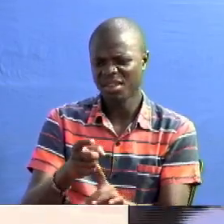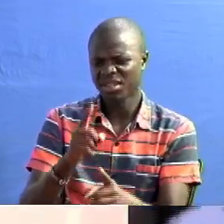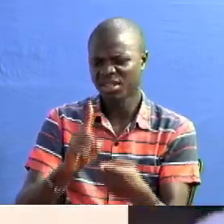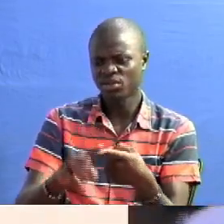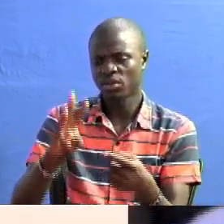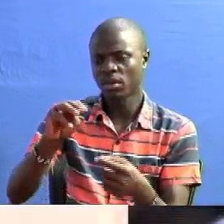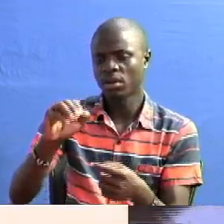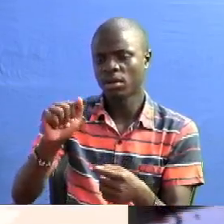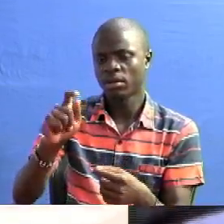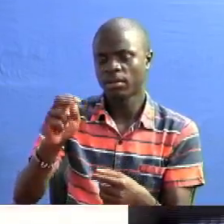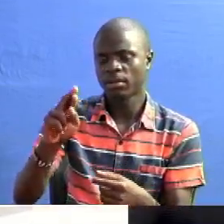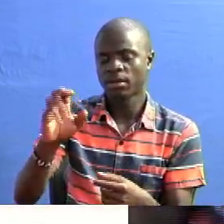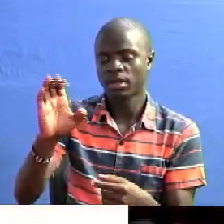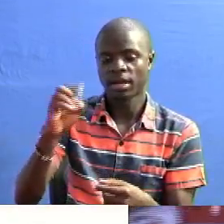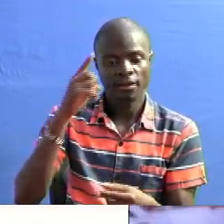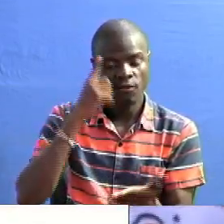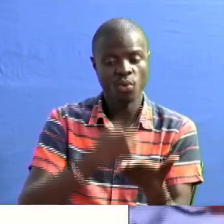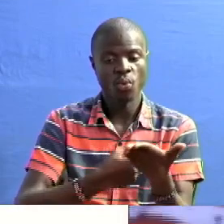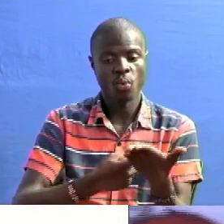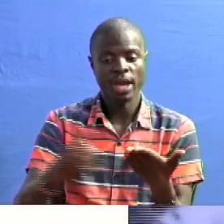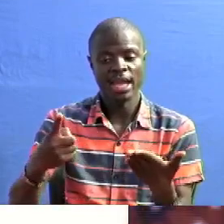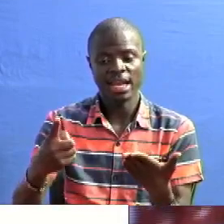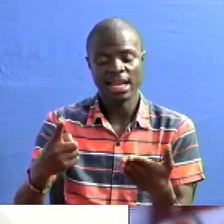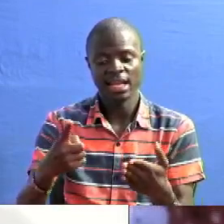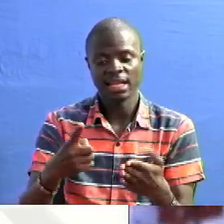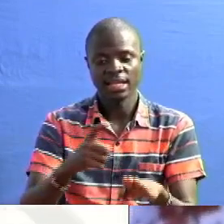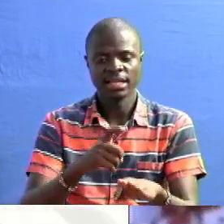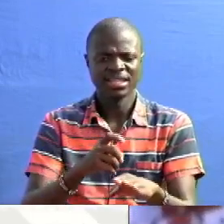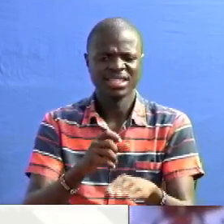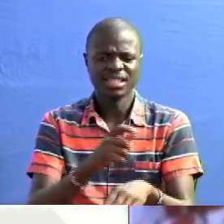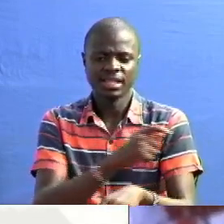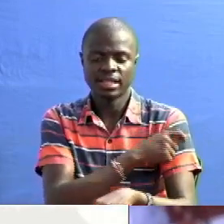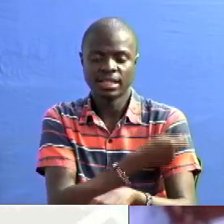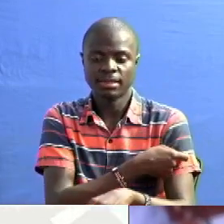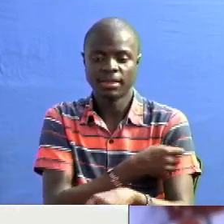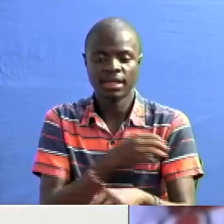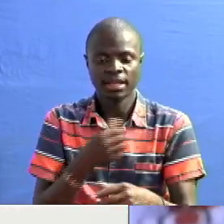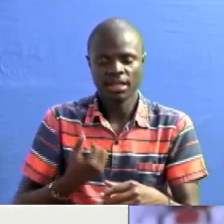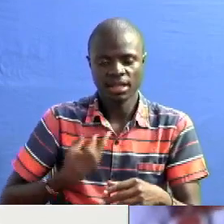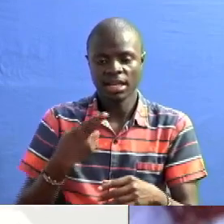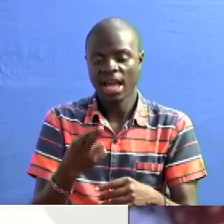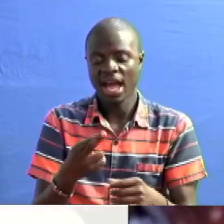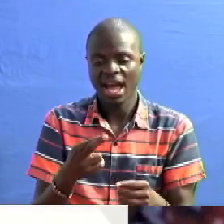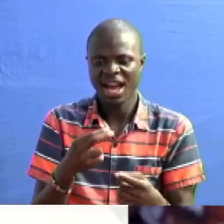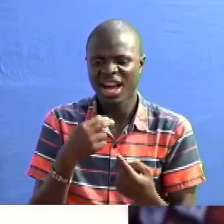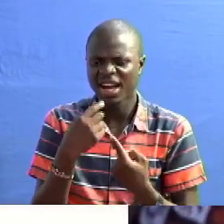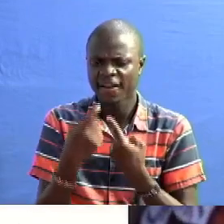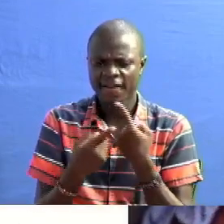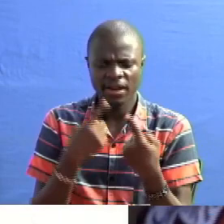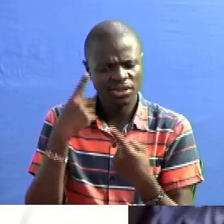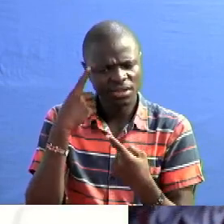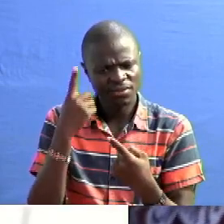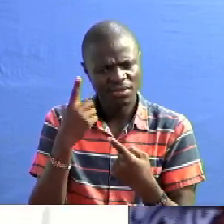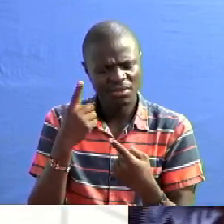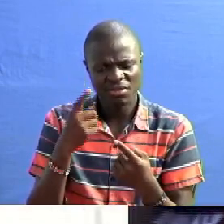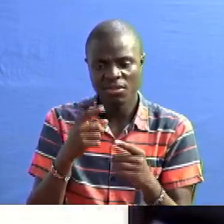in a grandson for his weekly therapy session. Rhoda describes to us her gratitude for the milestones that her grandson has achieved